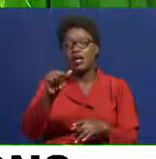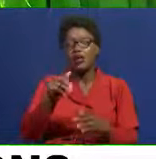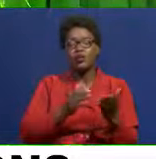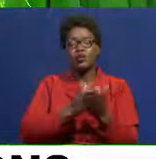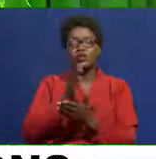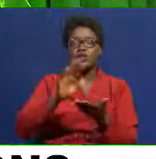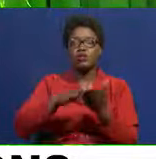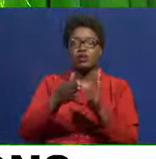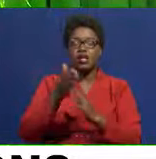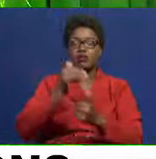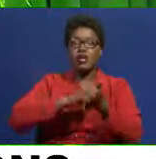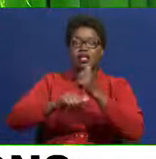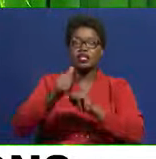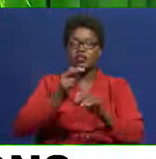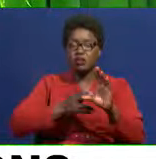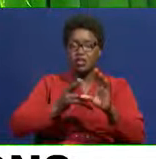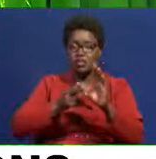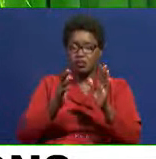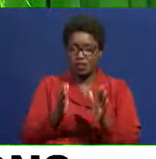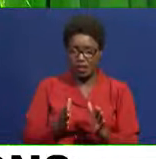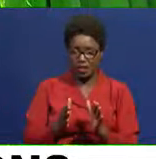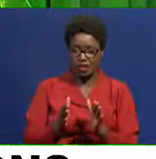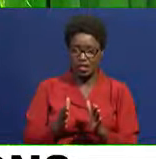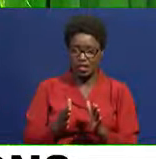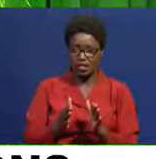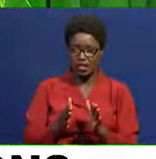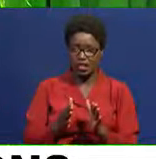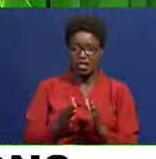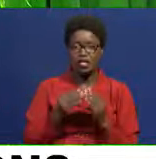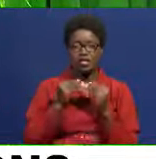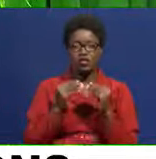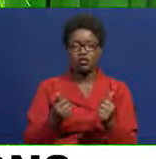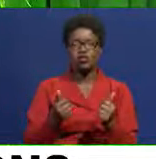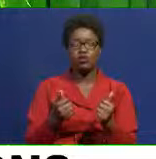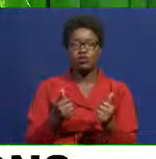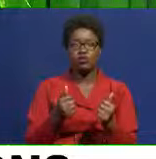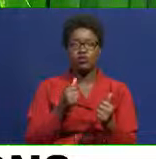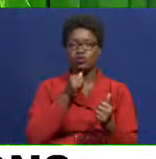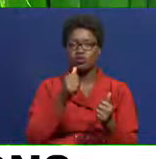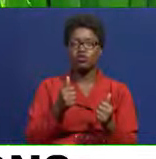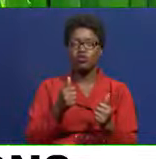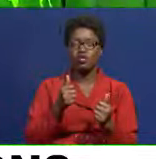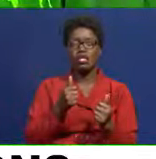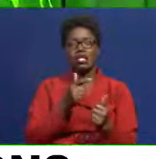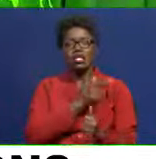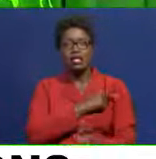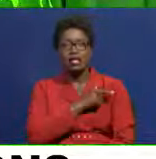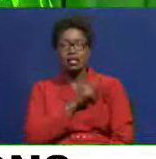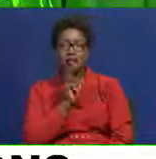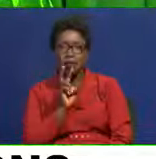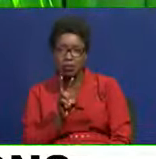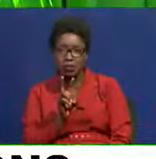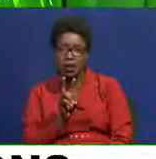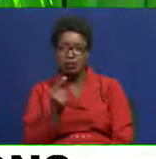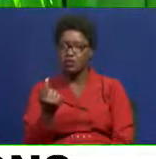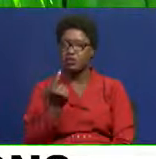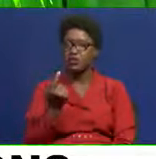they become active participants in solutions, not passive observers. This